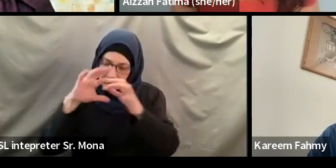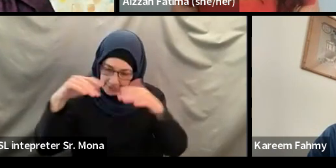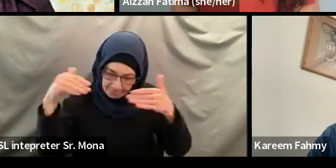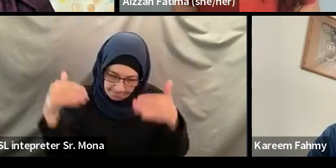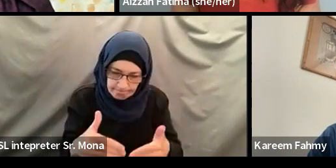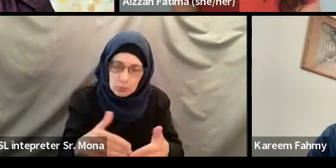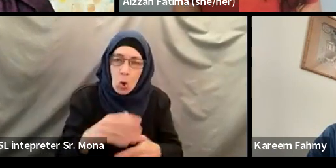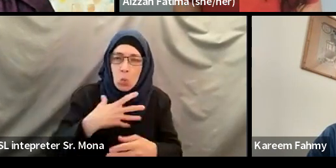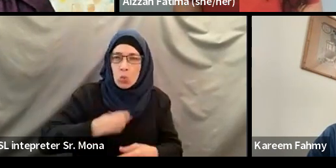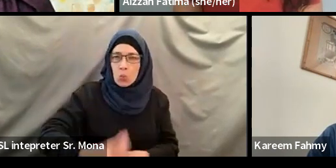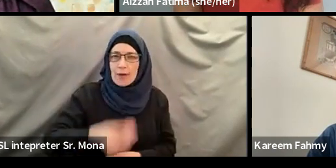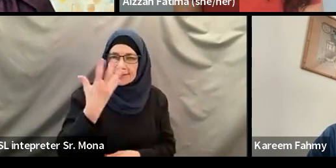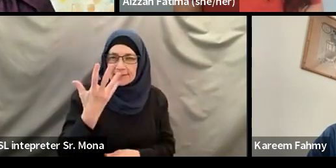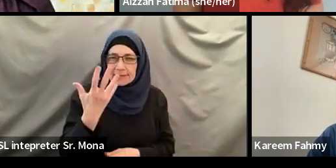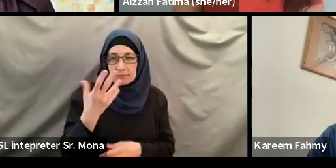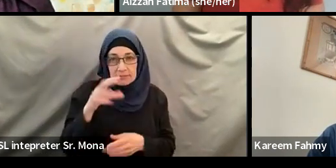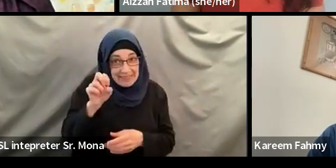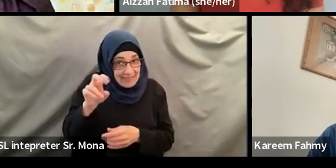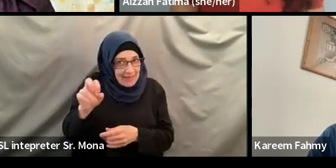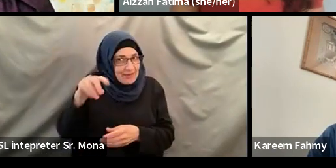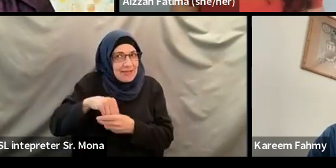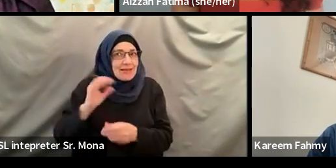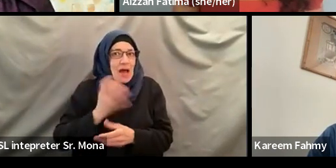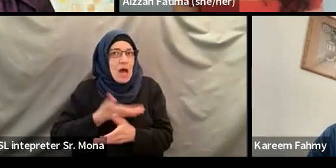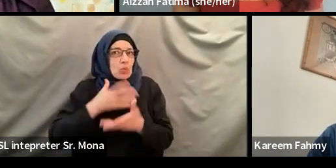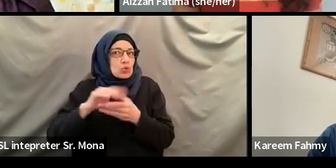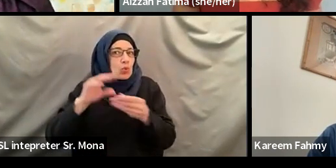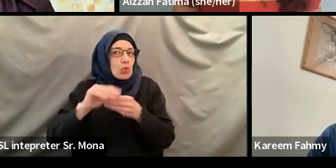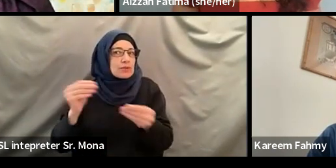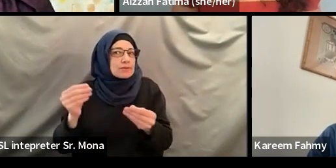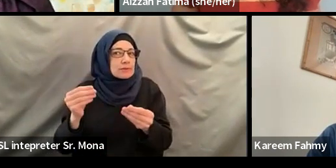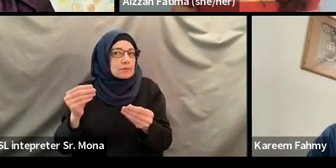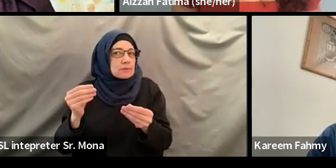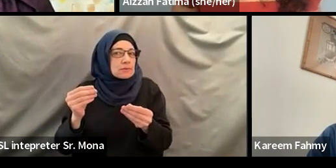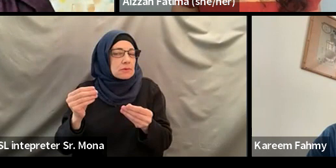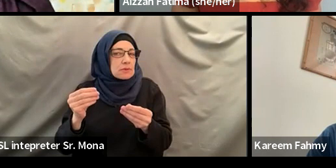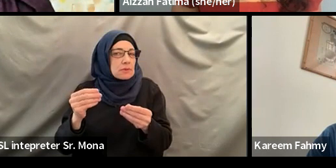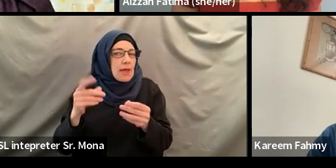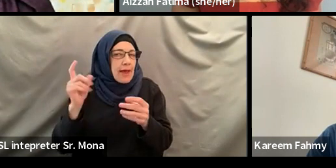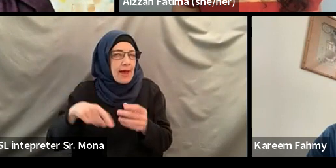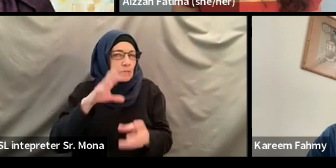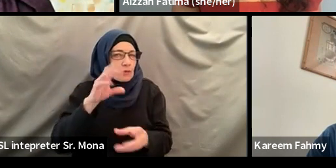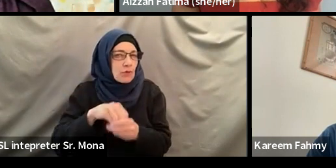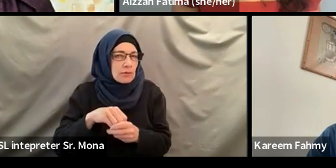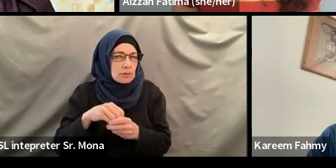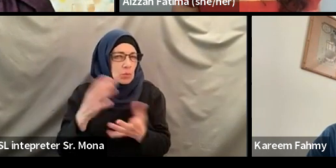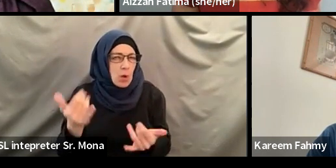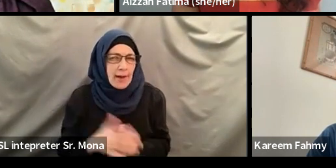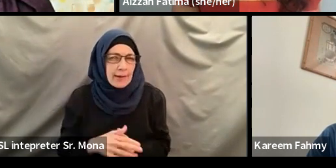Like even in our stories, that they gotta be there. Why is the big question I have, just why?